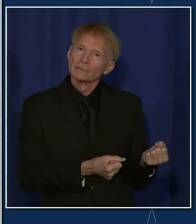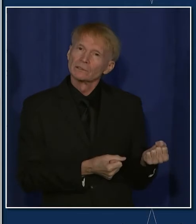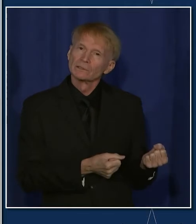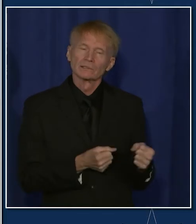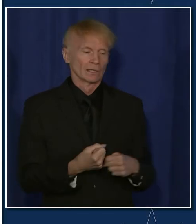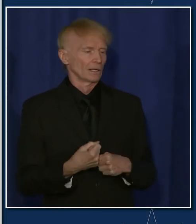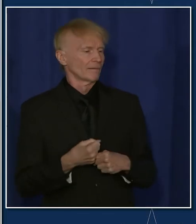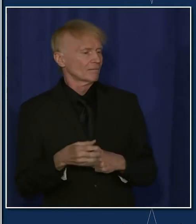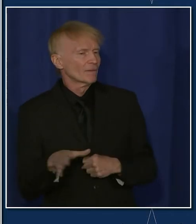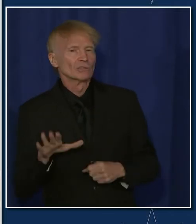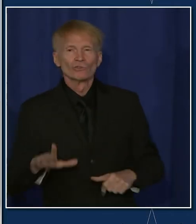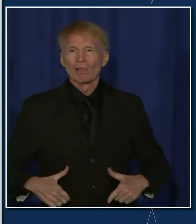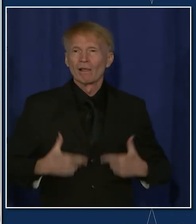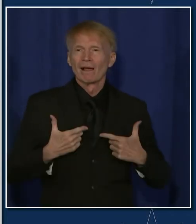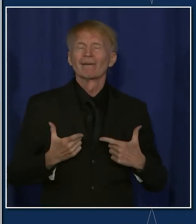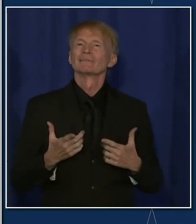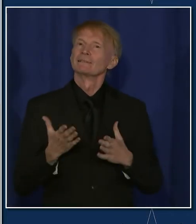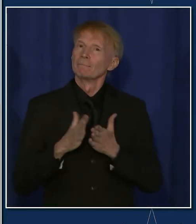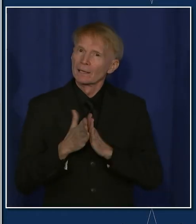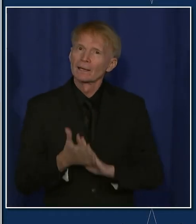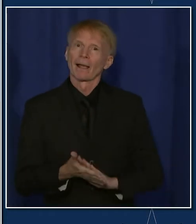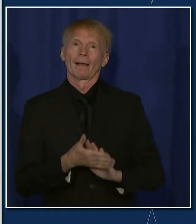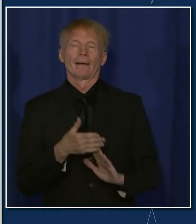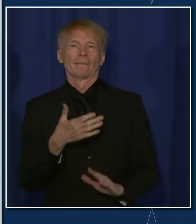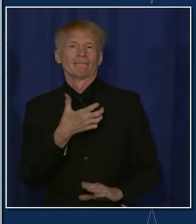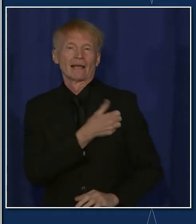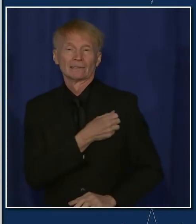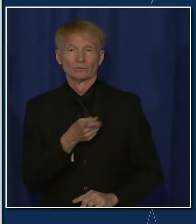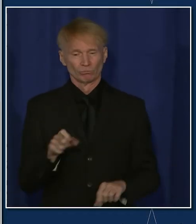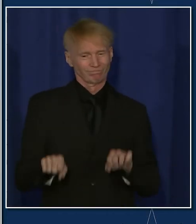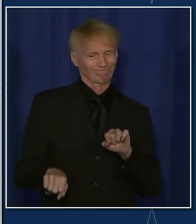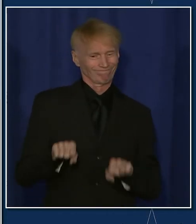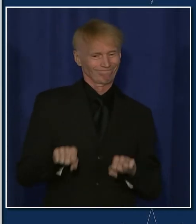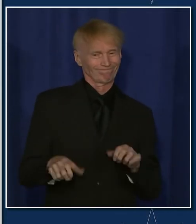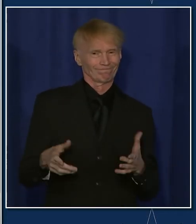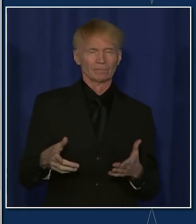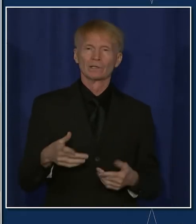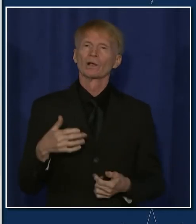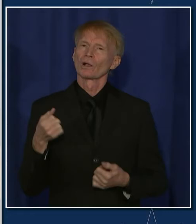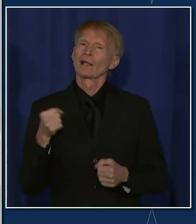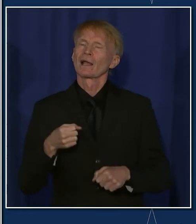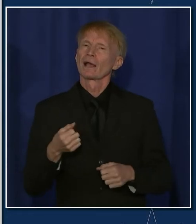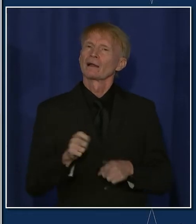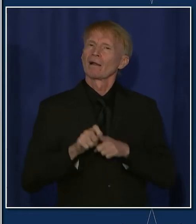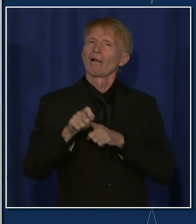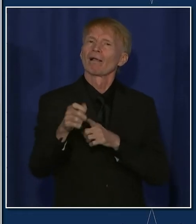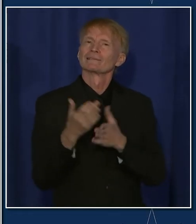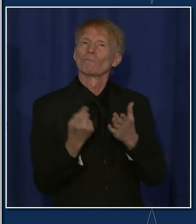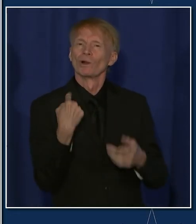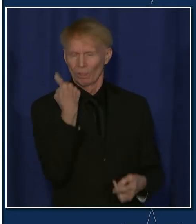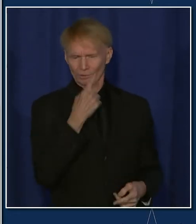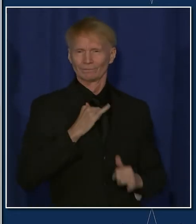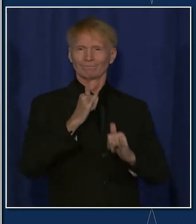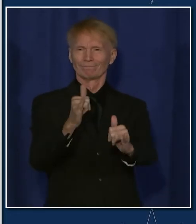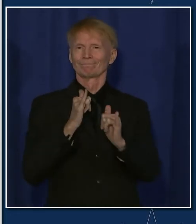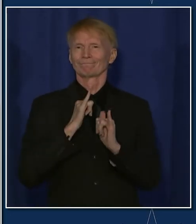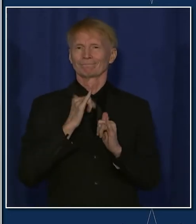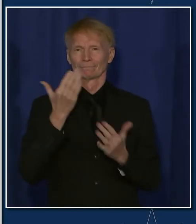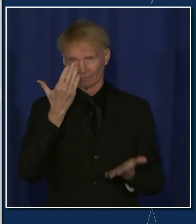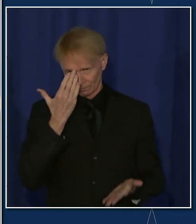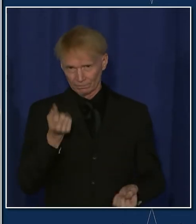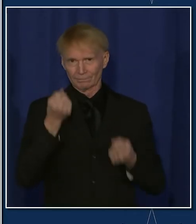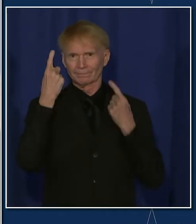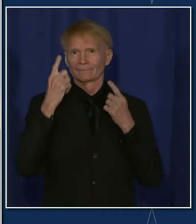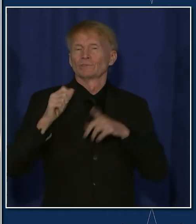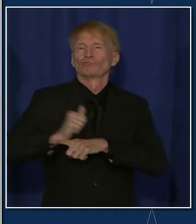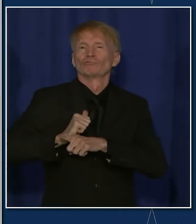to get vaccinated. If you're not sure about it, call someone who looks like you, who has been trained and